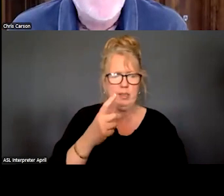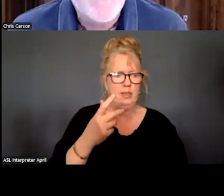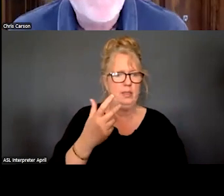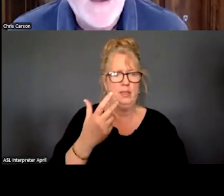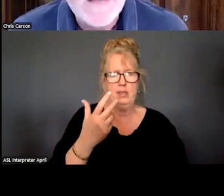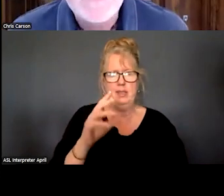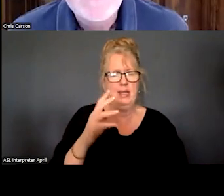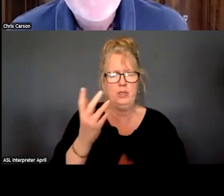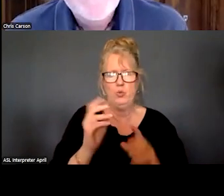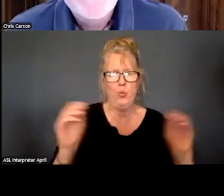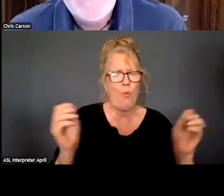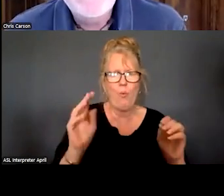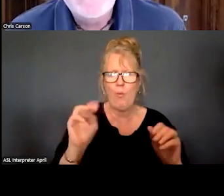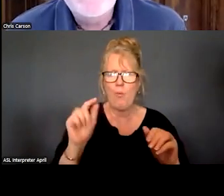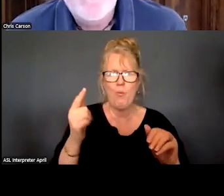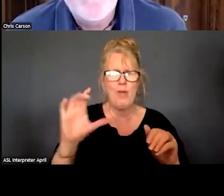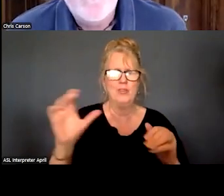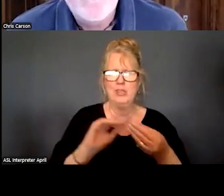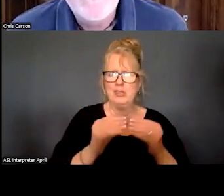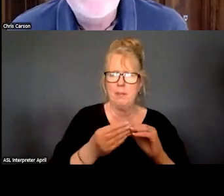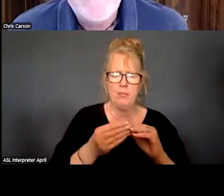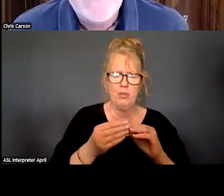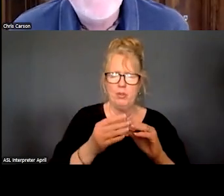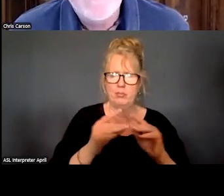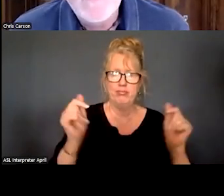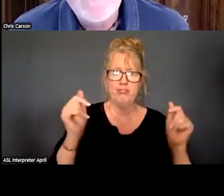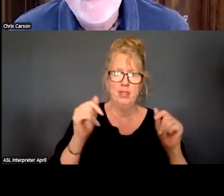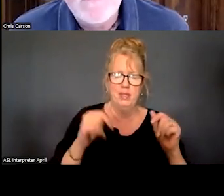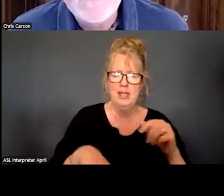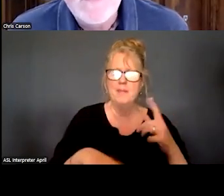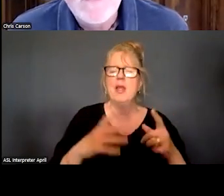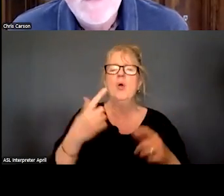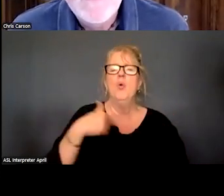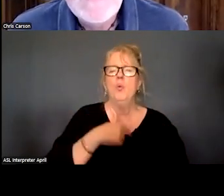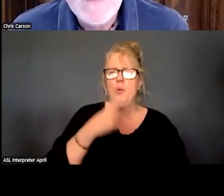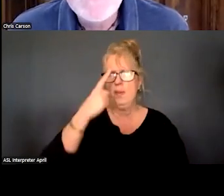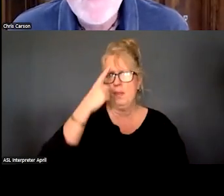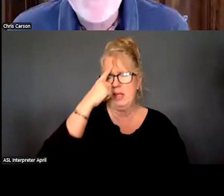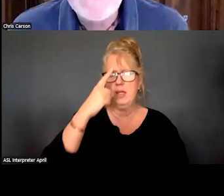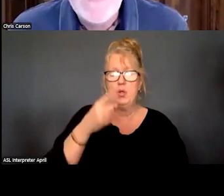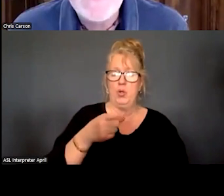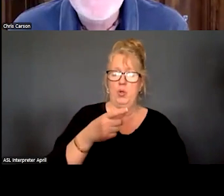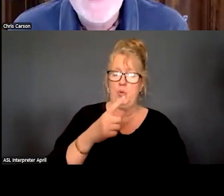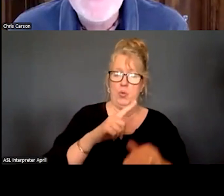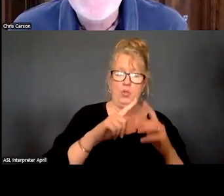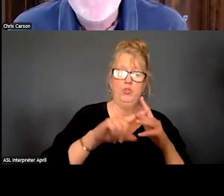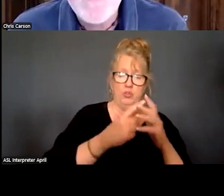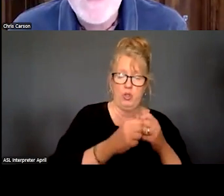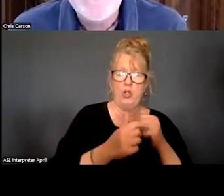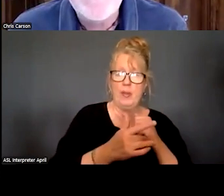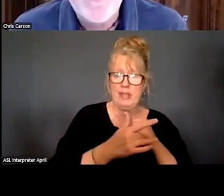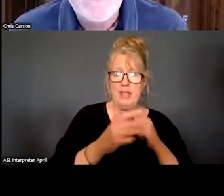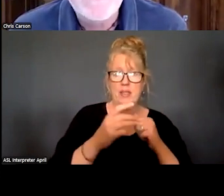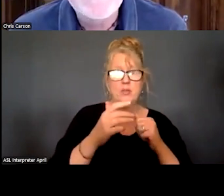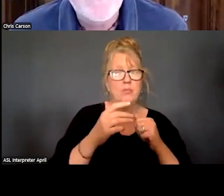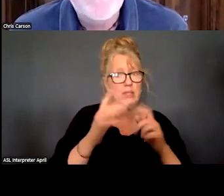magic number, but I think what we have found and what we believe is the tech. You start with the techs. The techs are